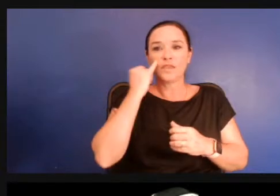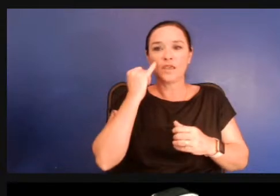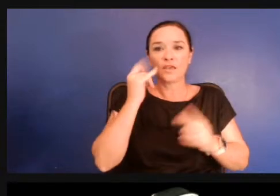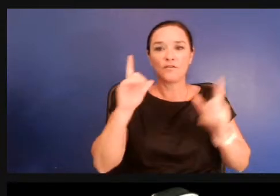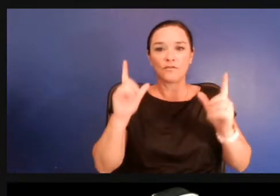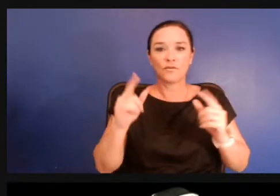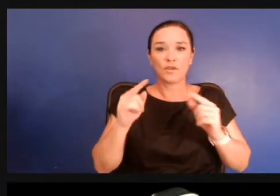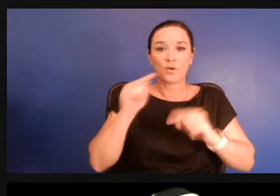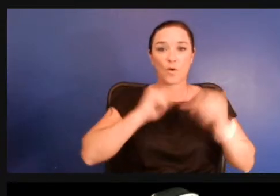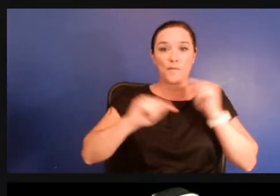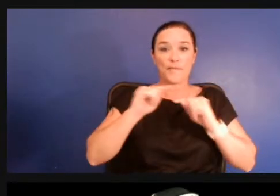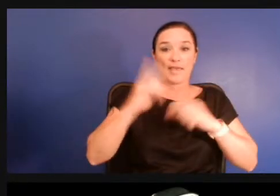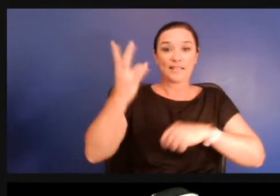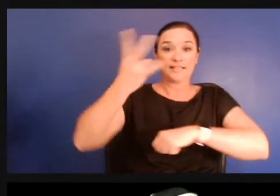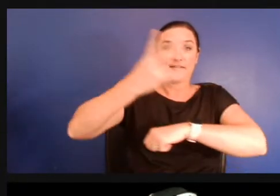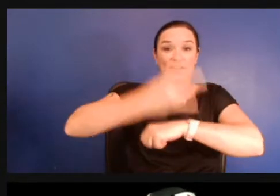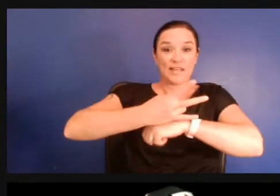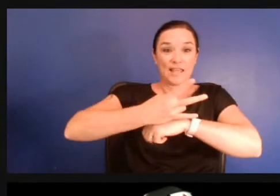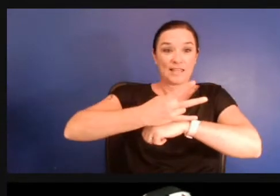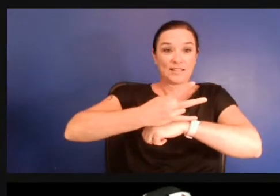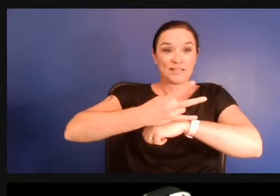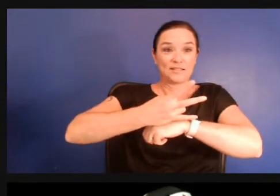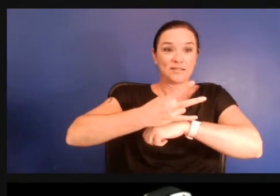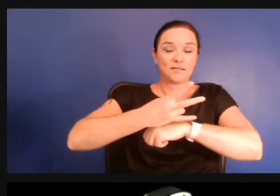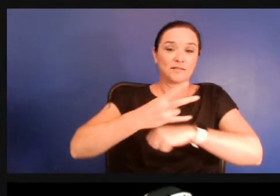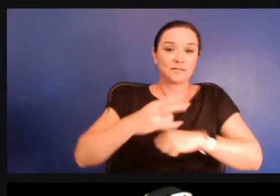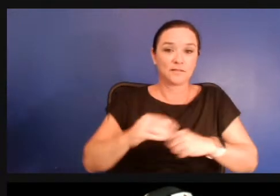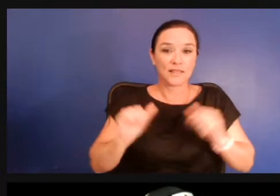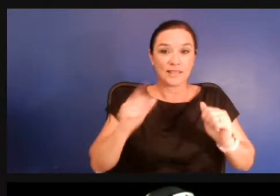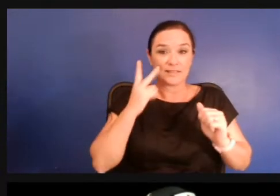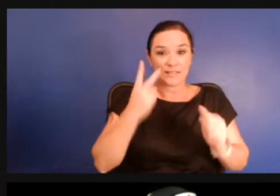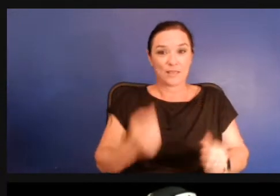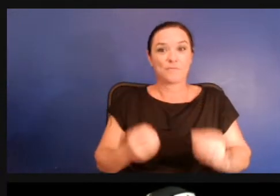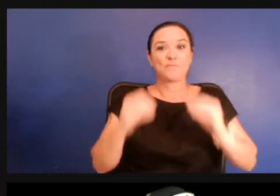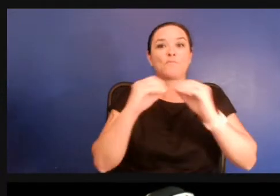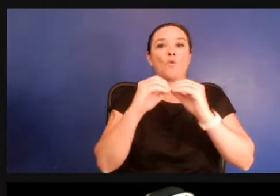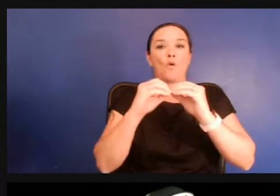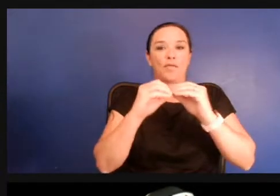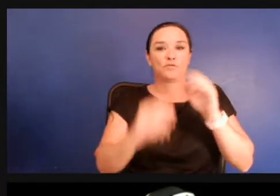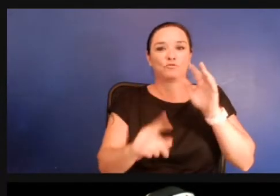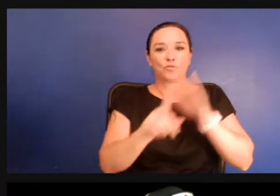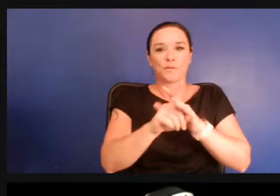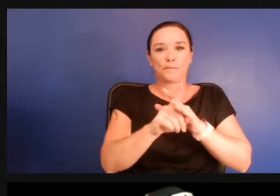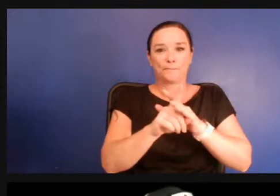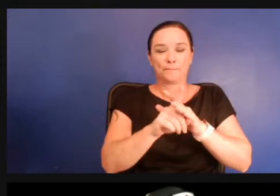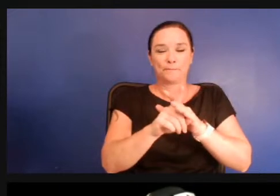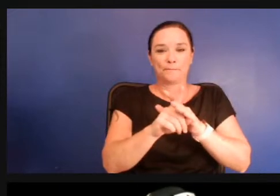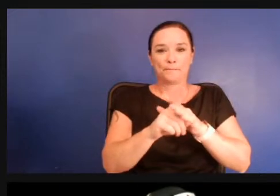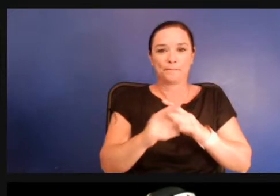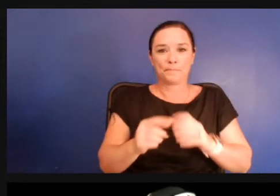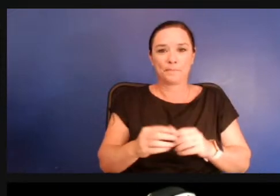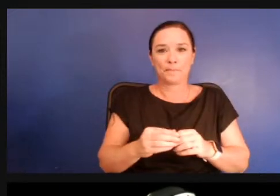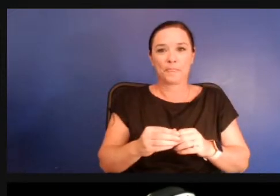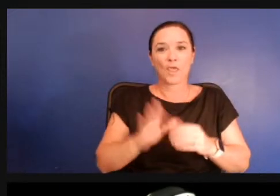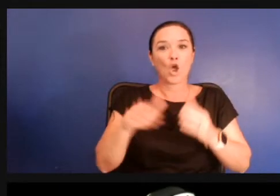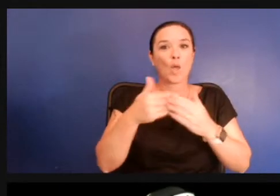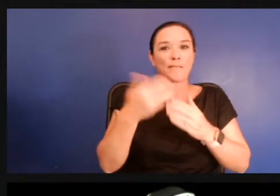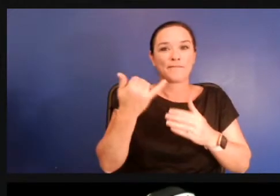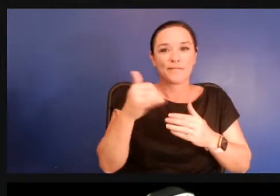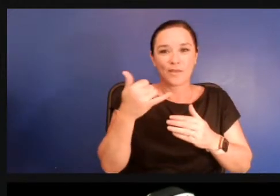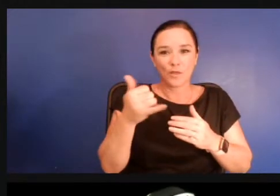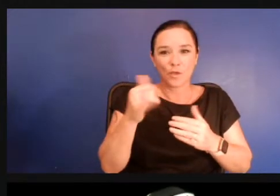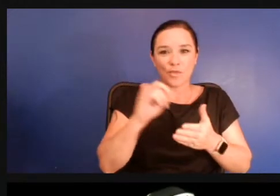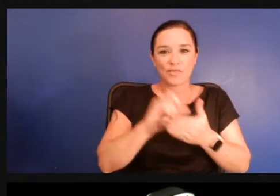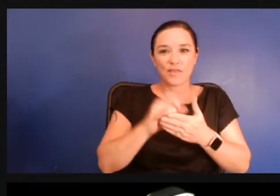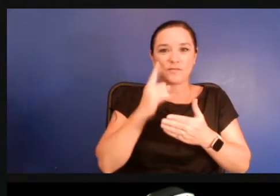last 7 days of all magnitudes, you'll see that there's a lot more that pops up here. And all these yellows are the events over the